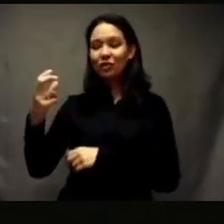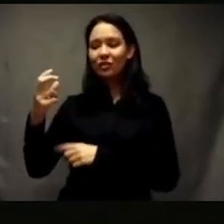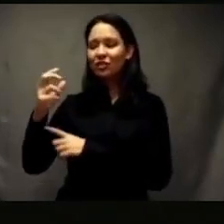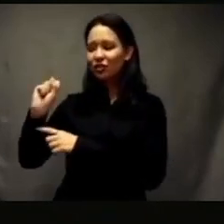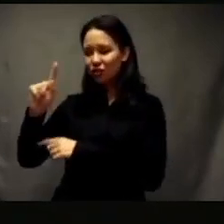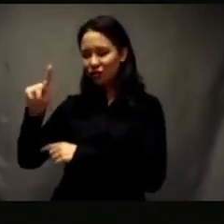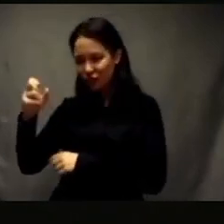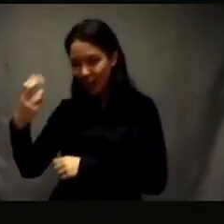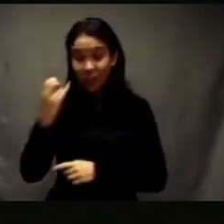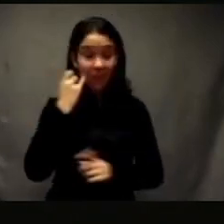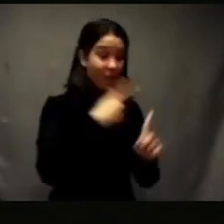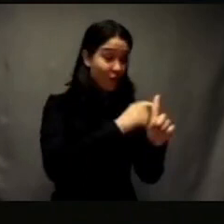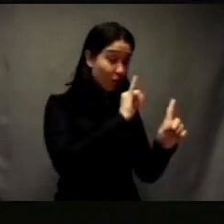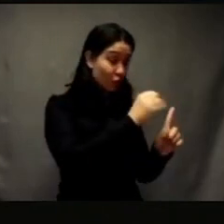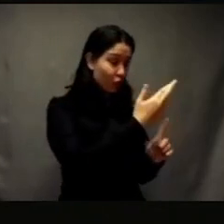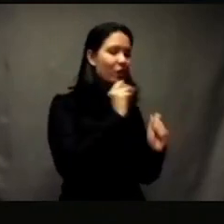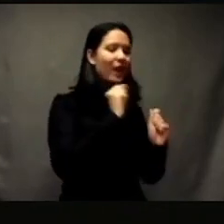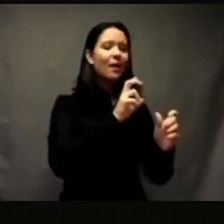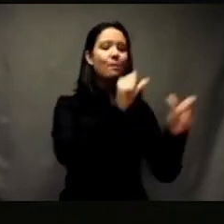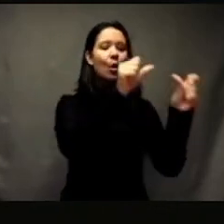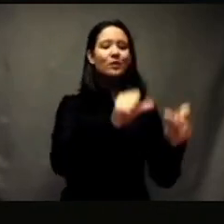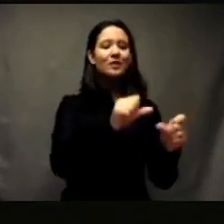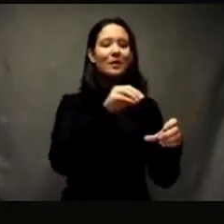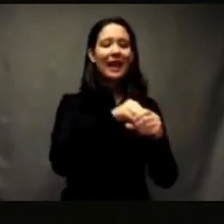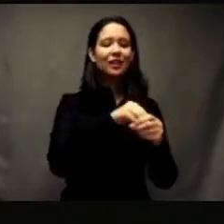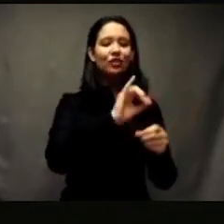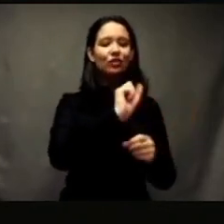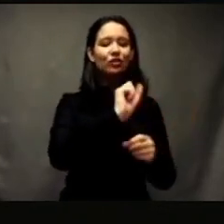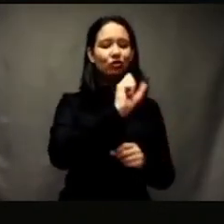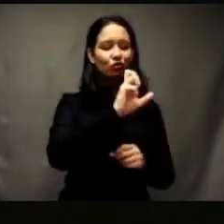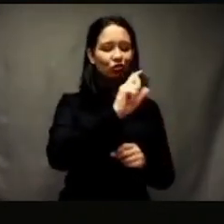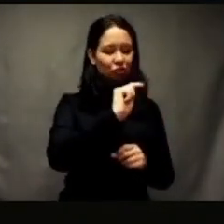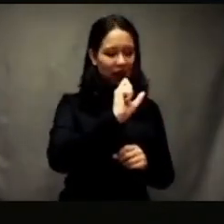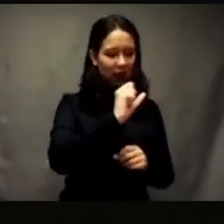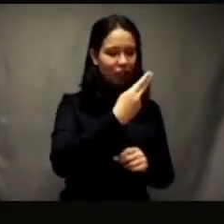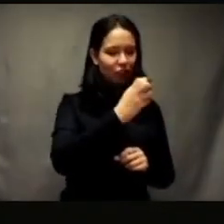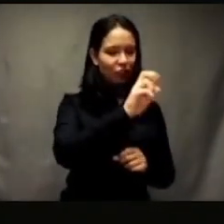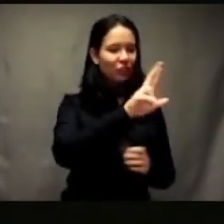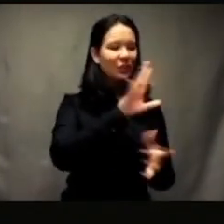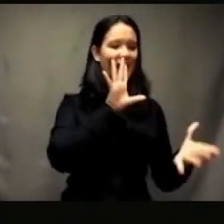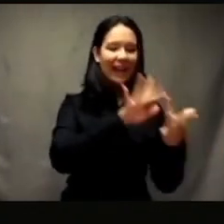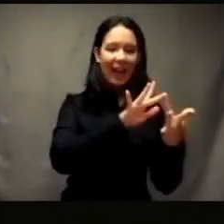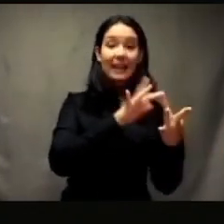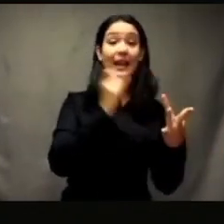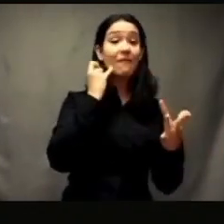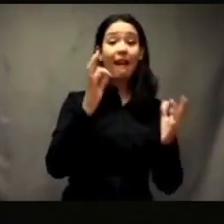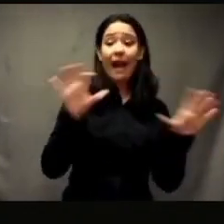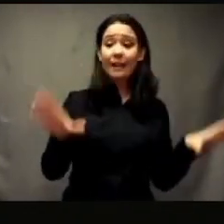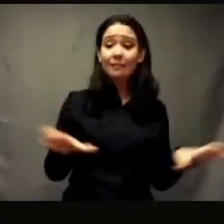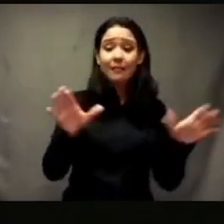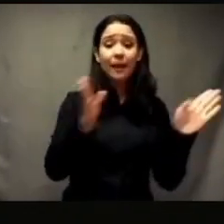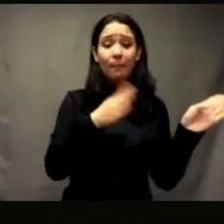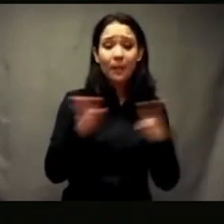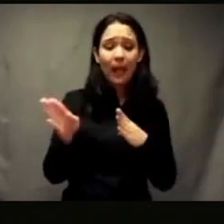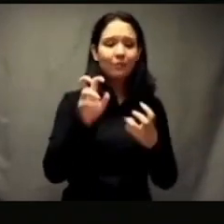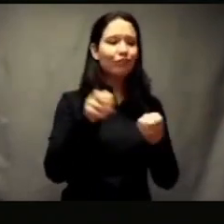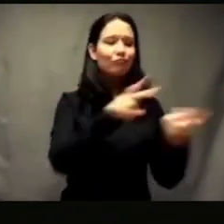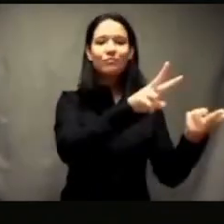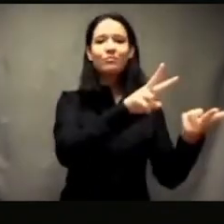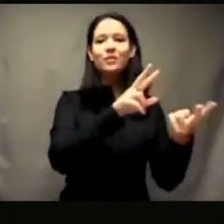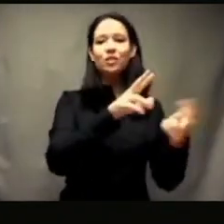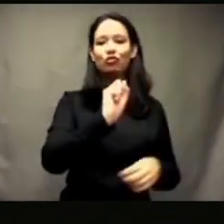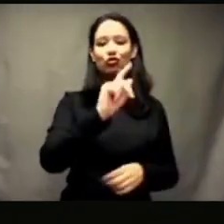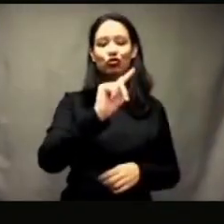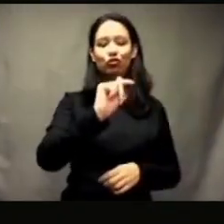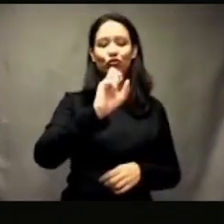projects, post them on ScratchJr Connect. And if they're activity ideas or plans or anything like that, throw them on ScratchJr Connect, and we'd